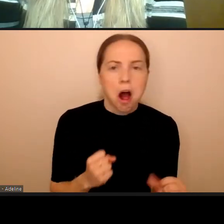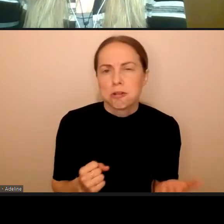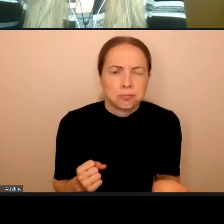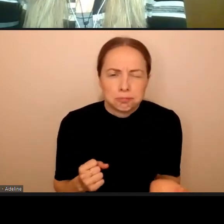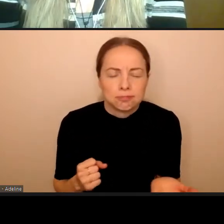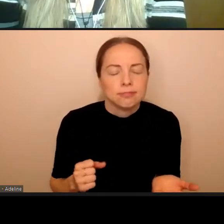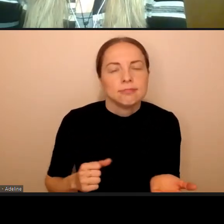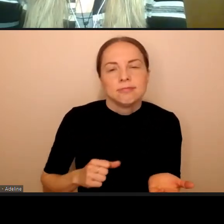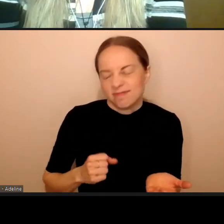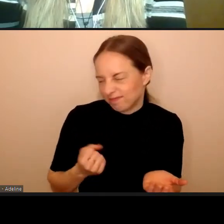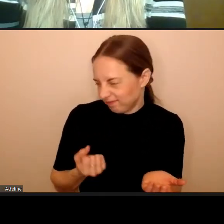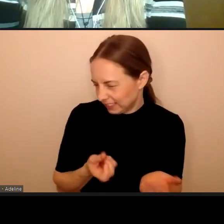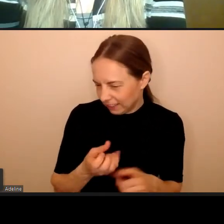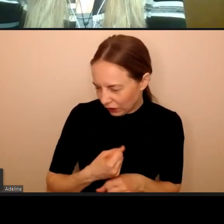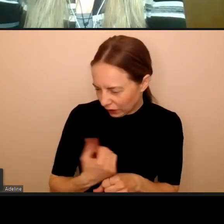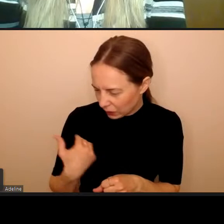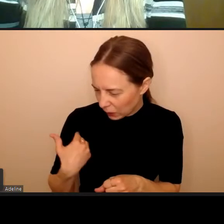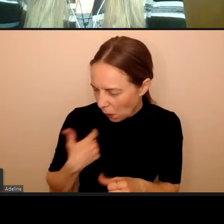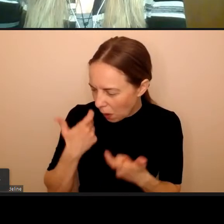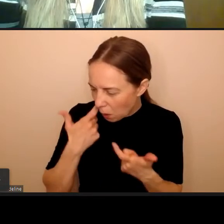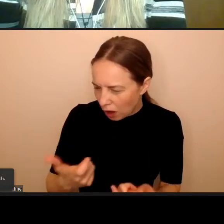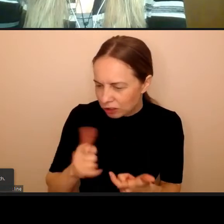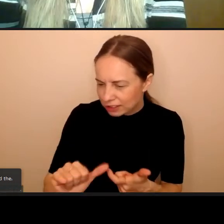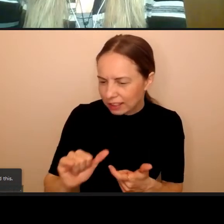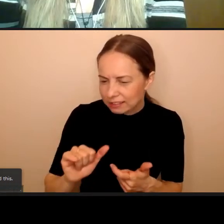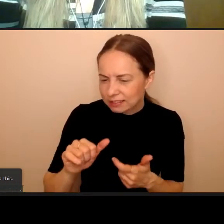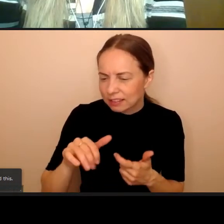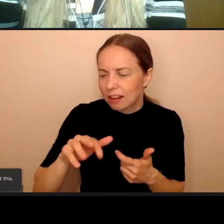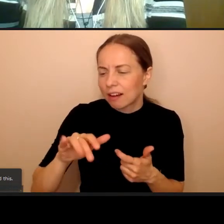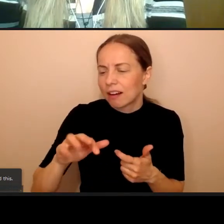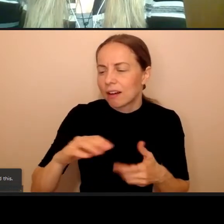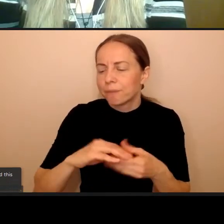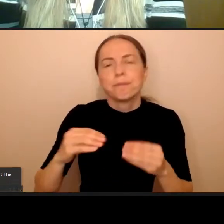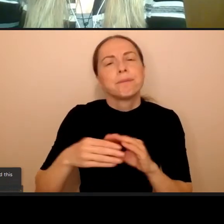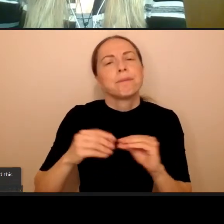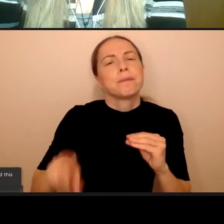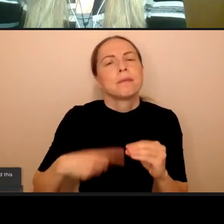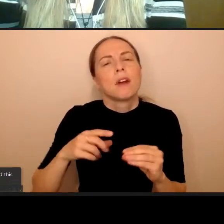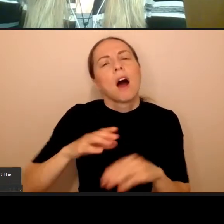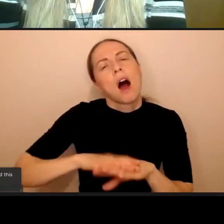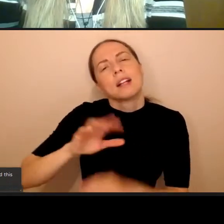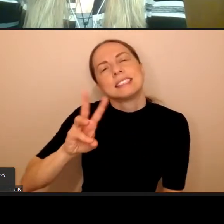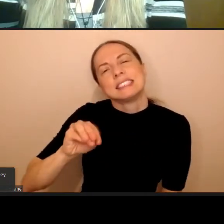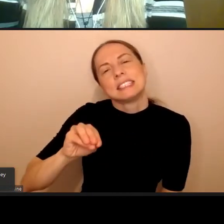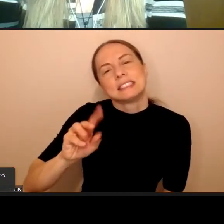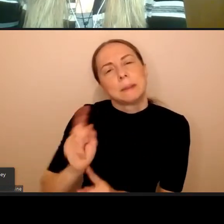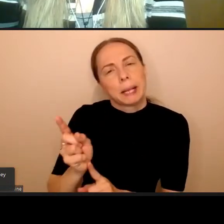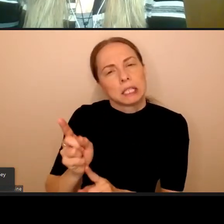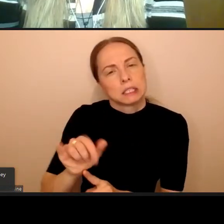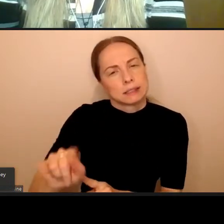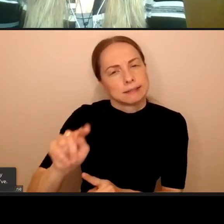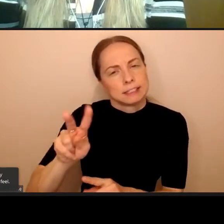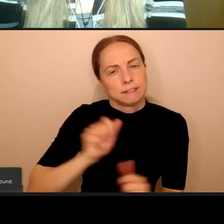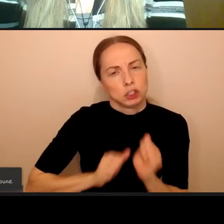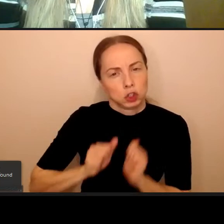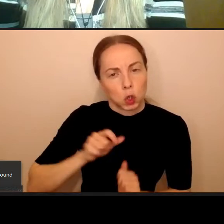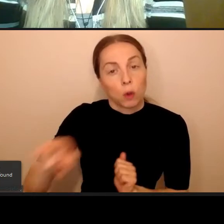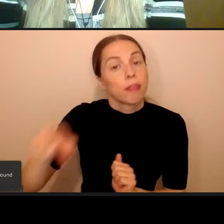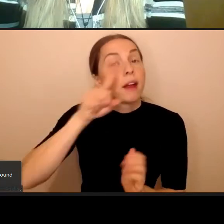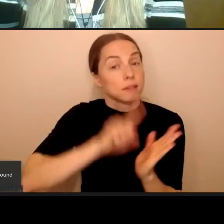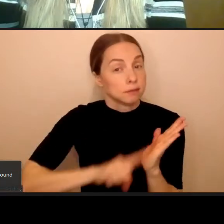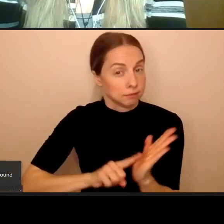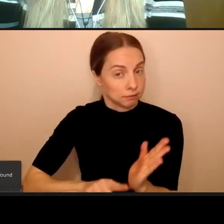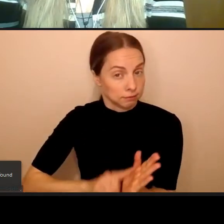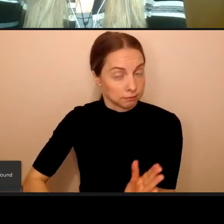story on 60 Minutes, and they researched this issue. And what they found, and what